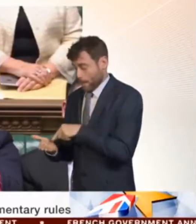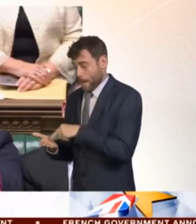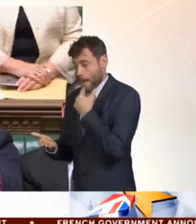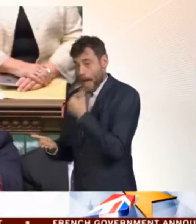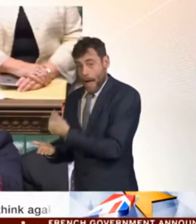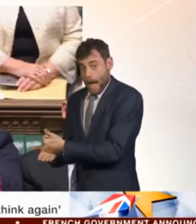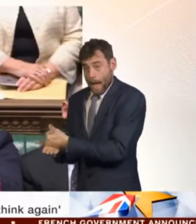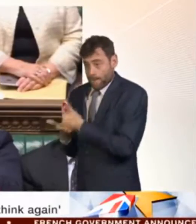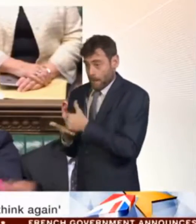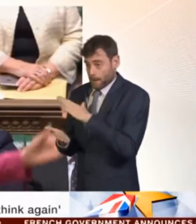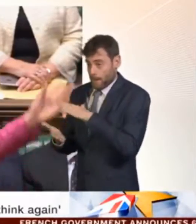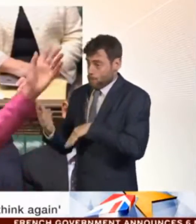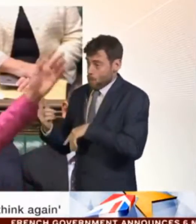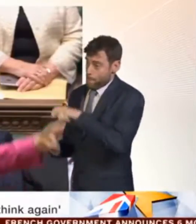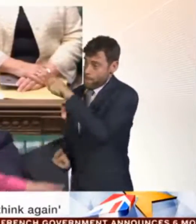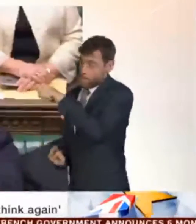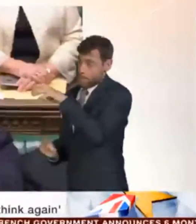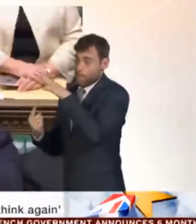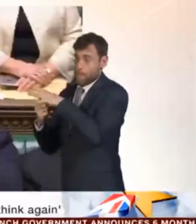in the national interest.